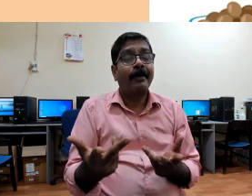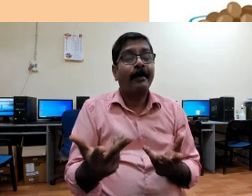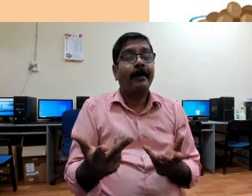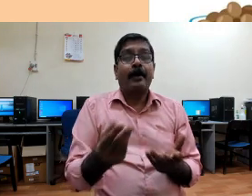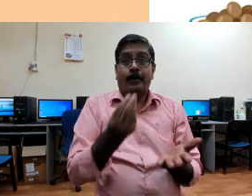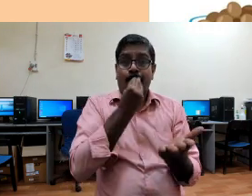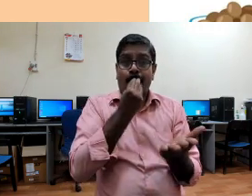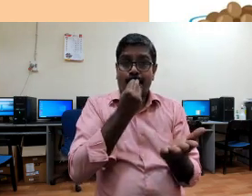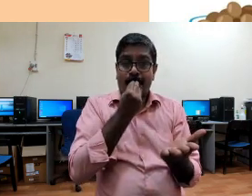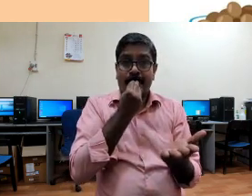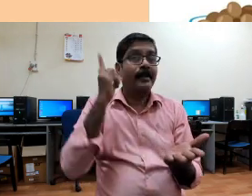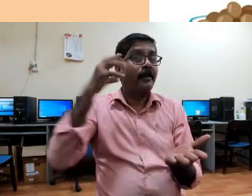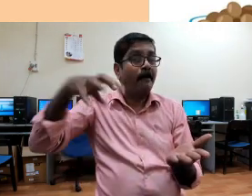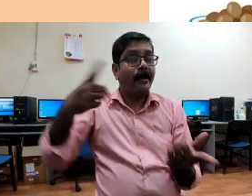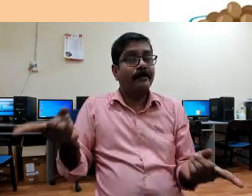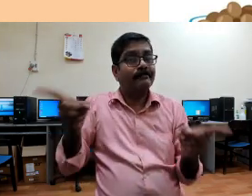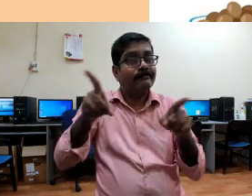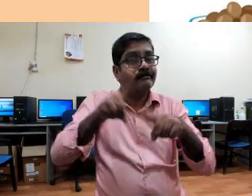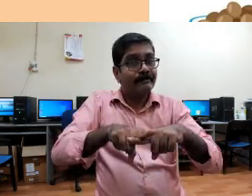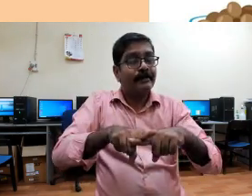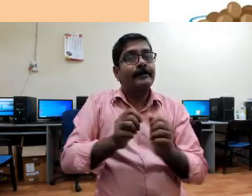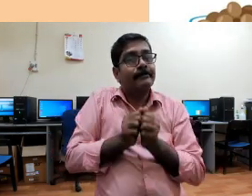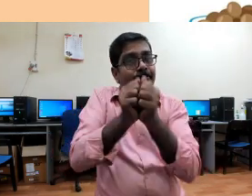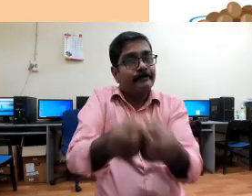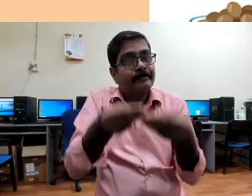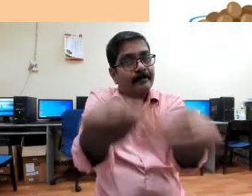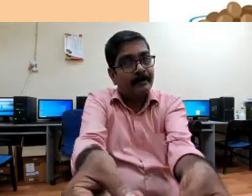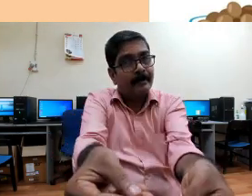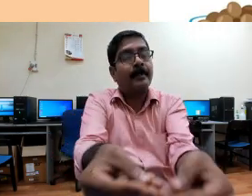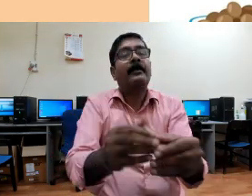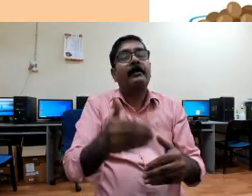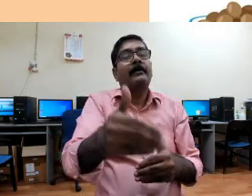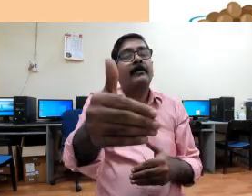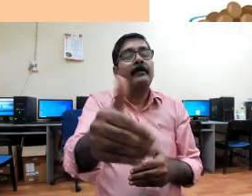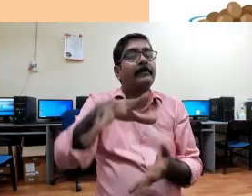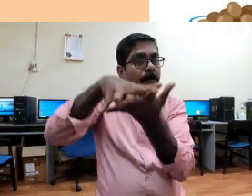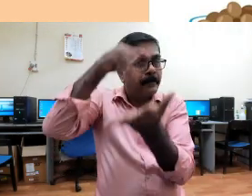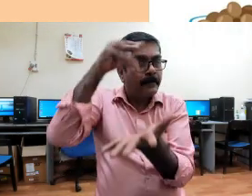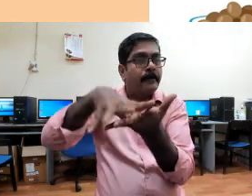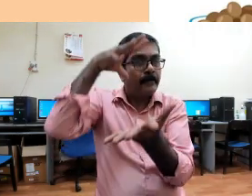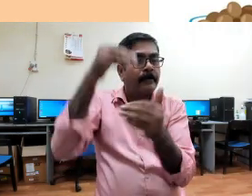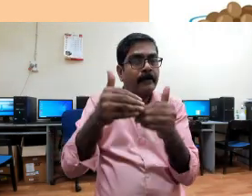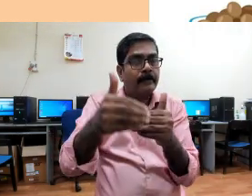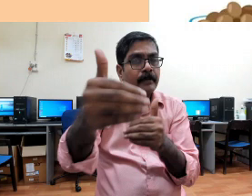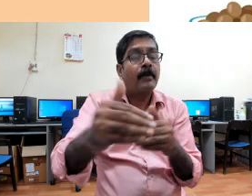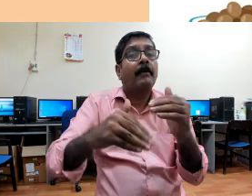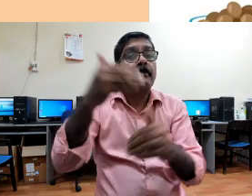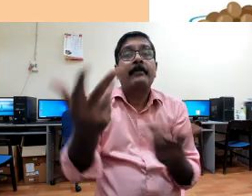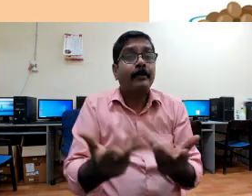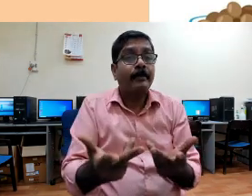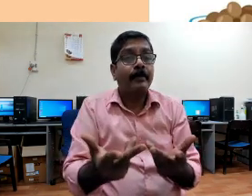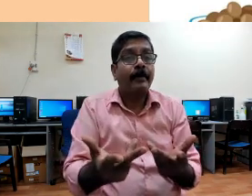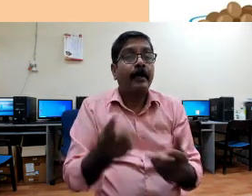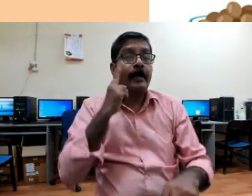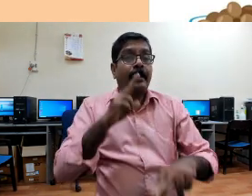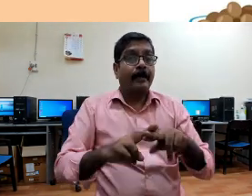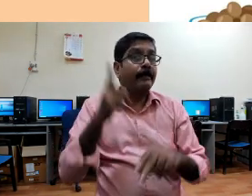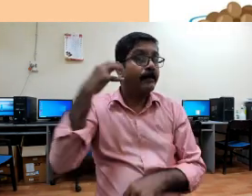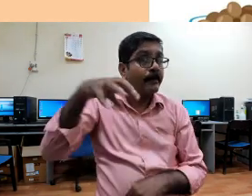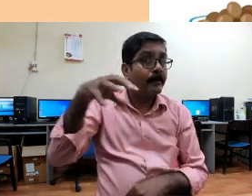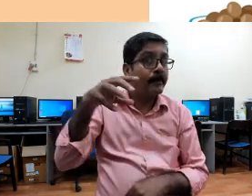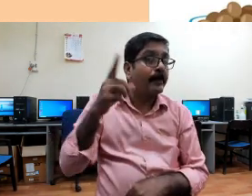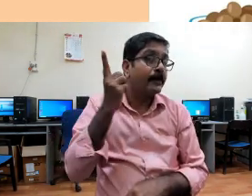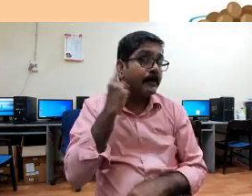conditioned response is developed by the dog of salivation. Here the bell becomes a